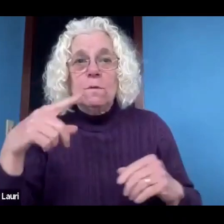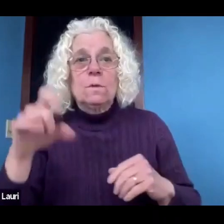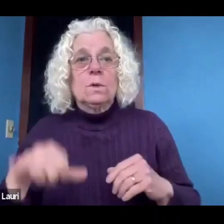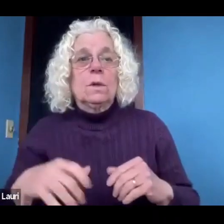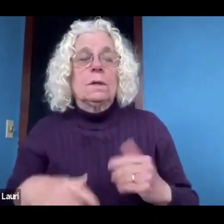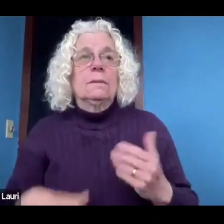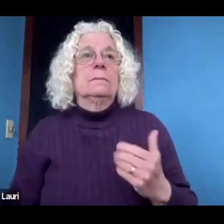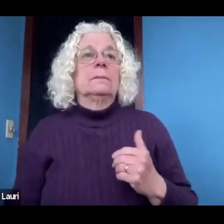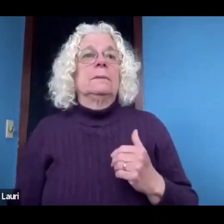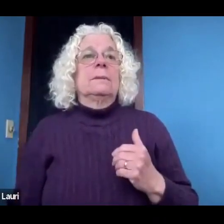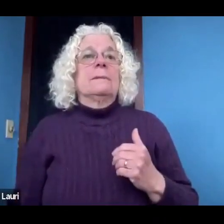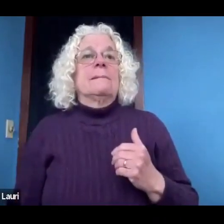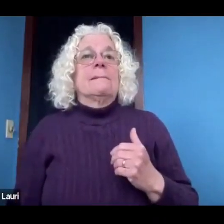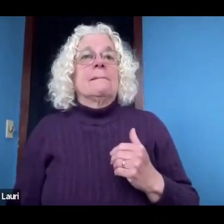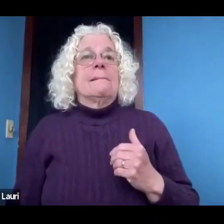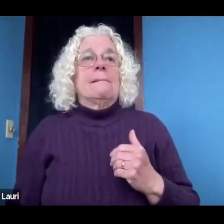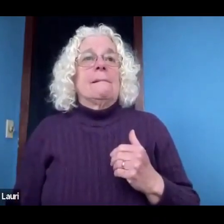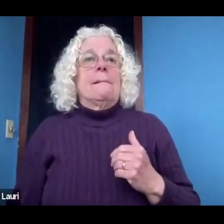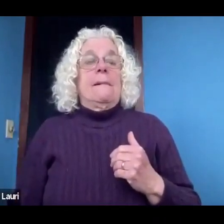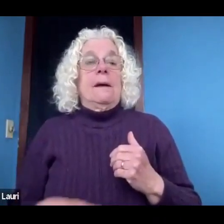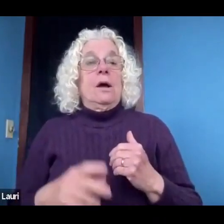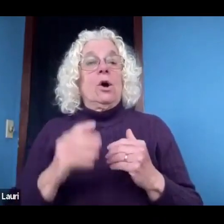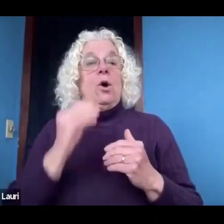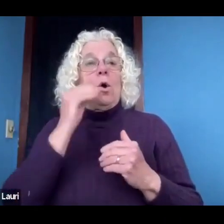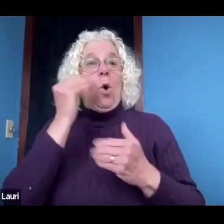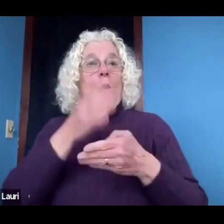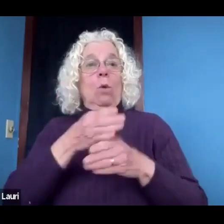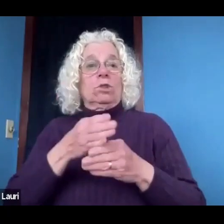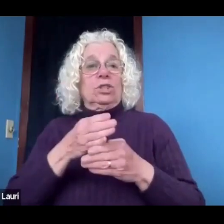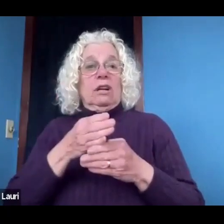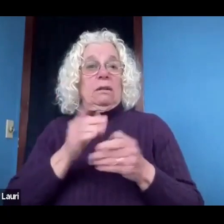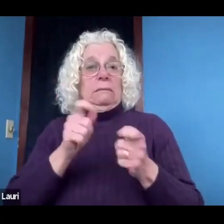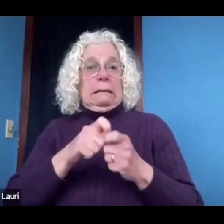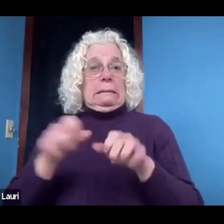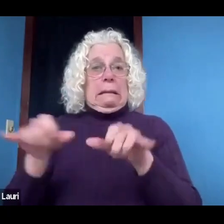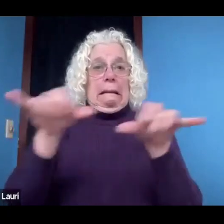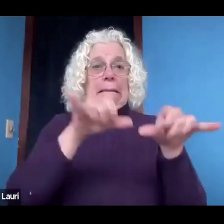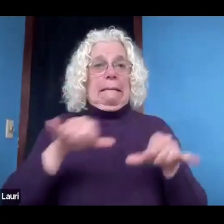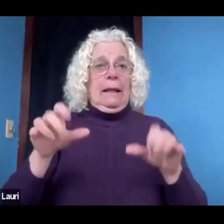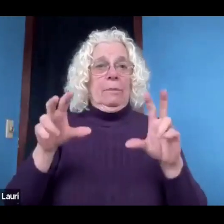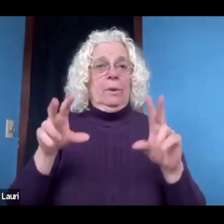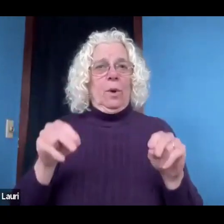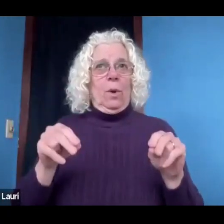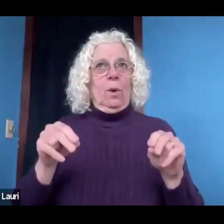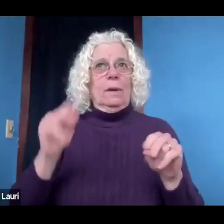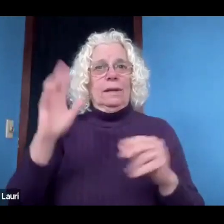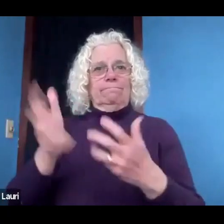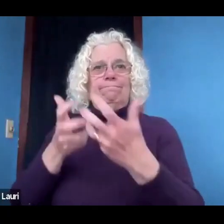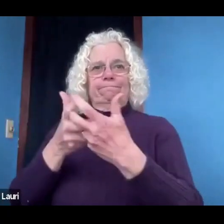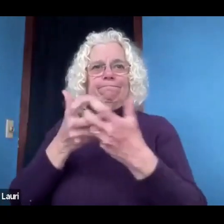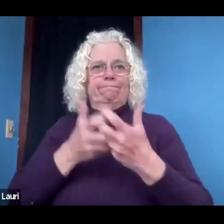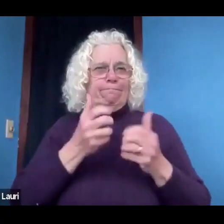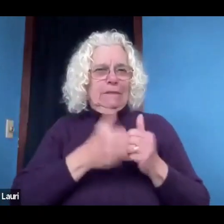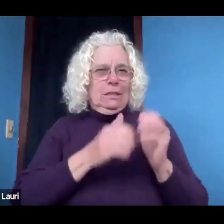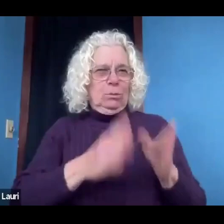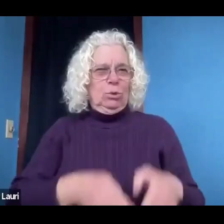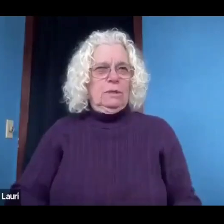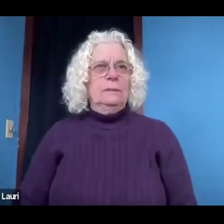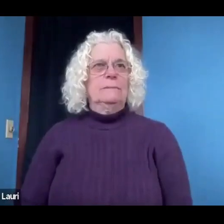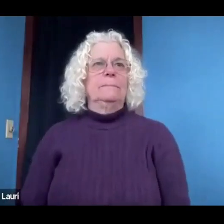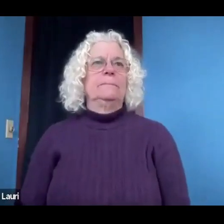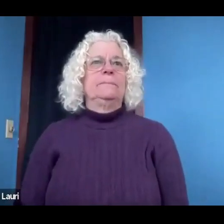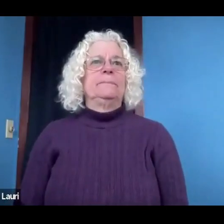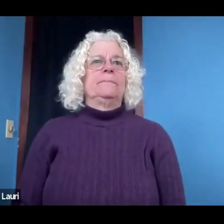rent. And really, no two home sharing situations are alike. Each really needs to be tailored to the needs and desires of the people